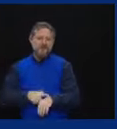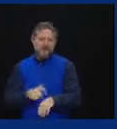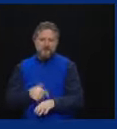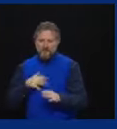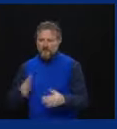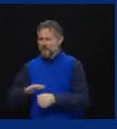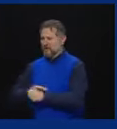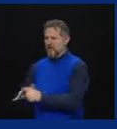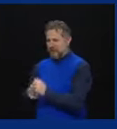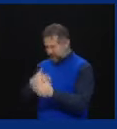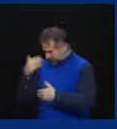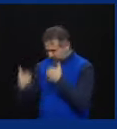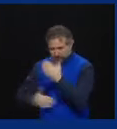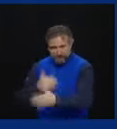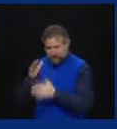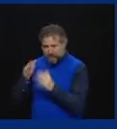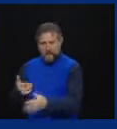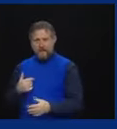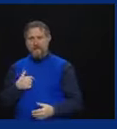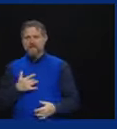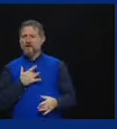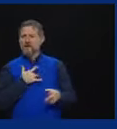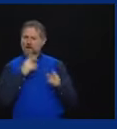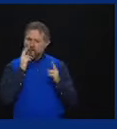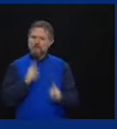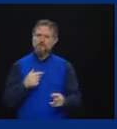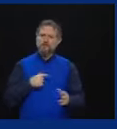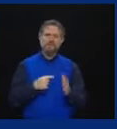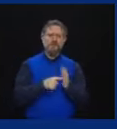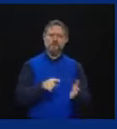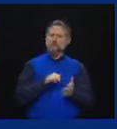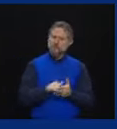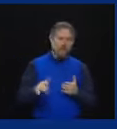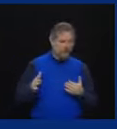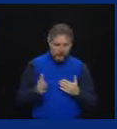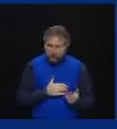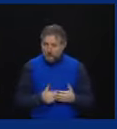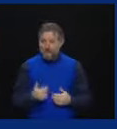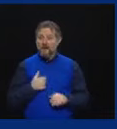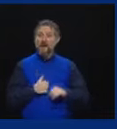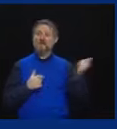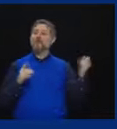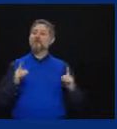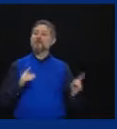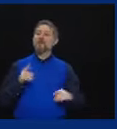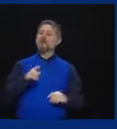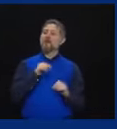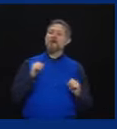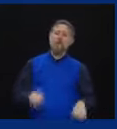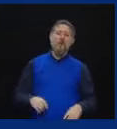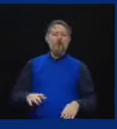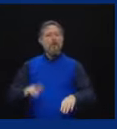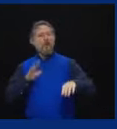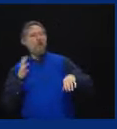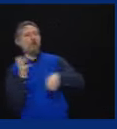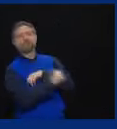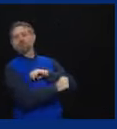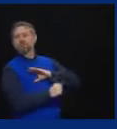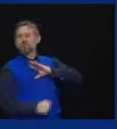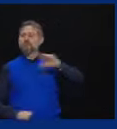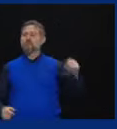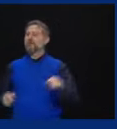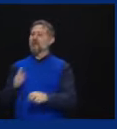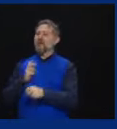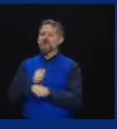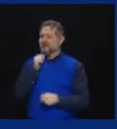and I'm honored to do that on behalf of the state of New York. But other people who were not connected with their families a year ago, it was hard. And to